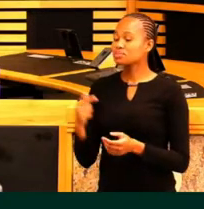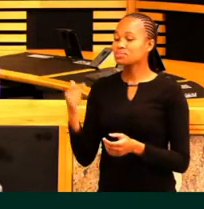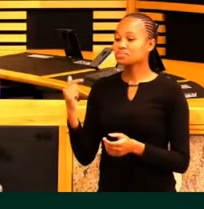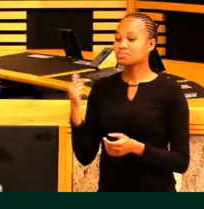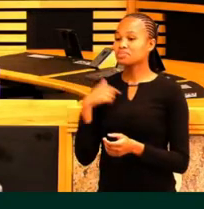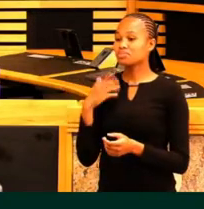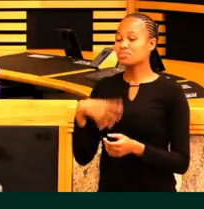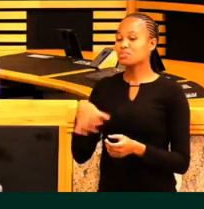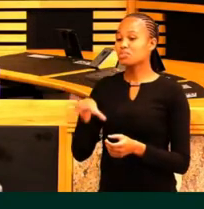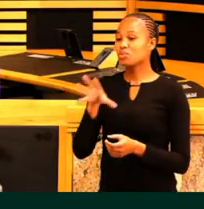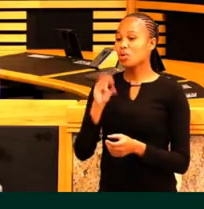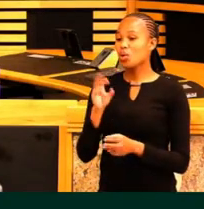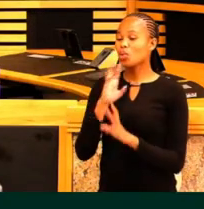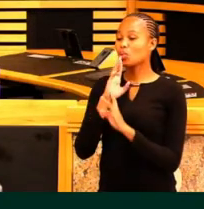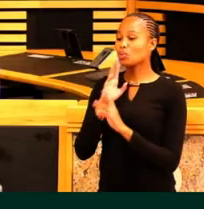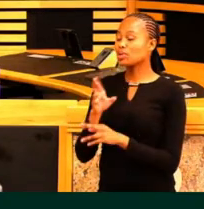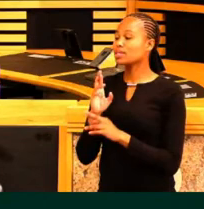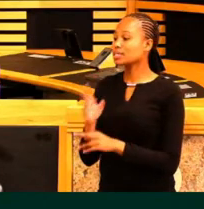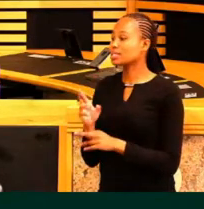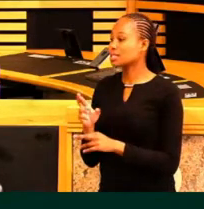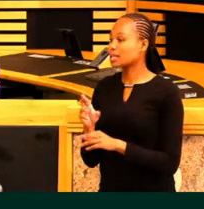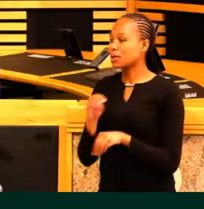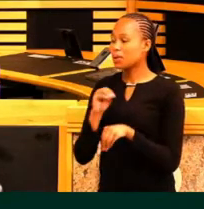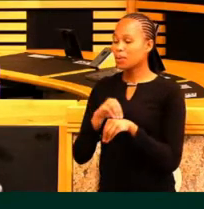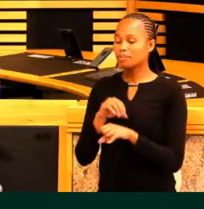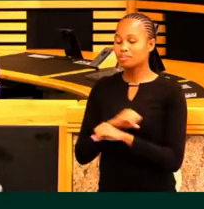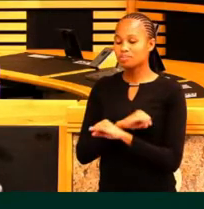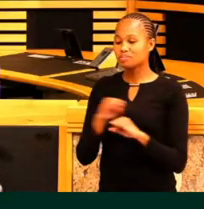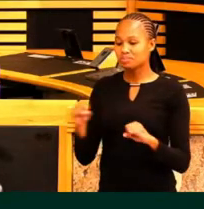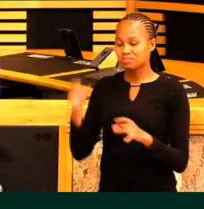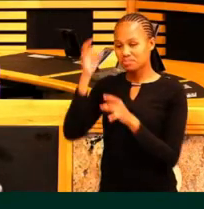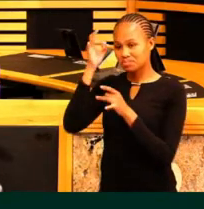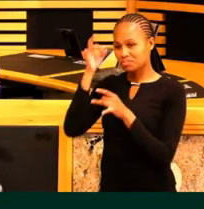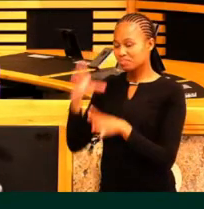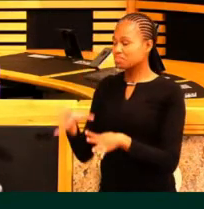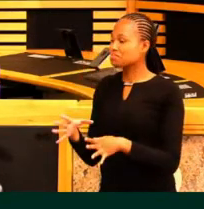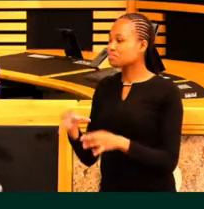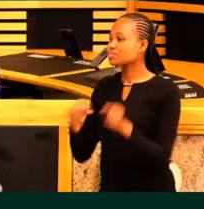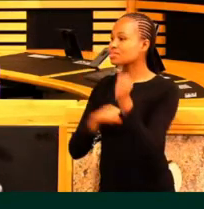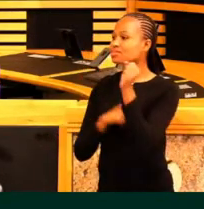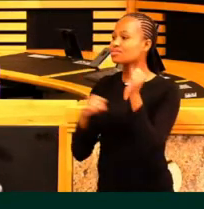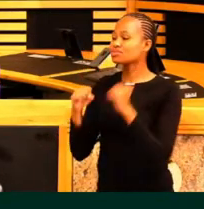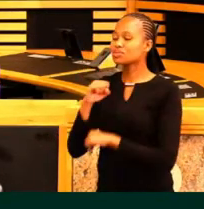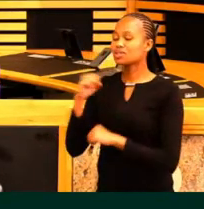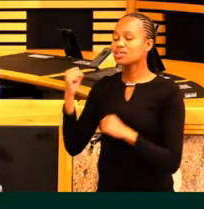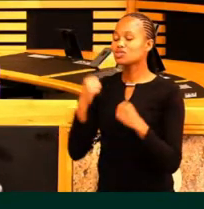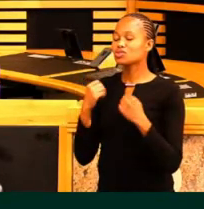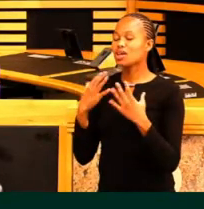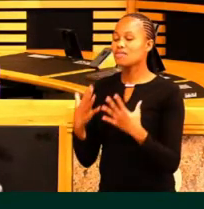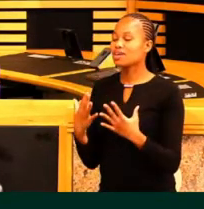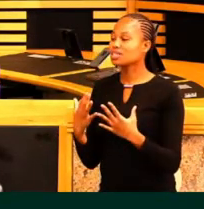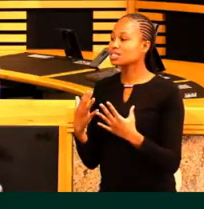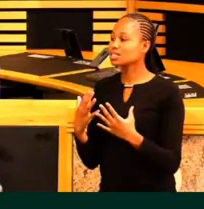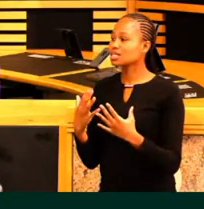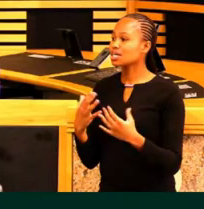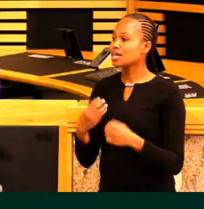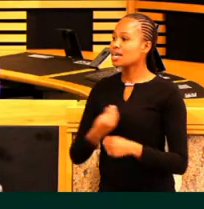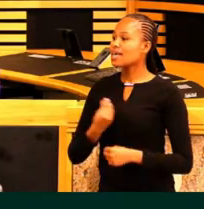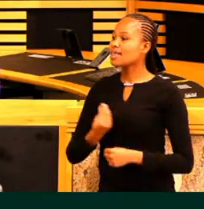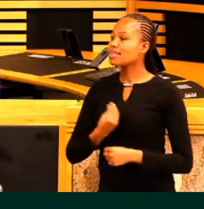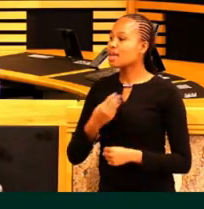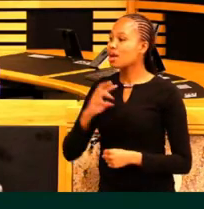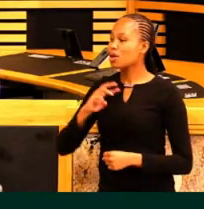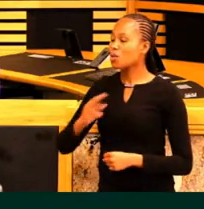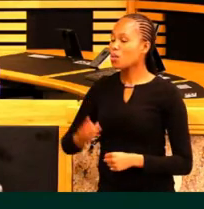all to respond to the crisis addressing the structural drivers and young women and men